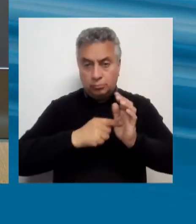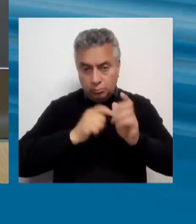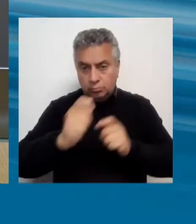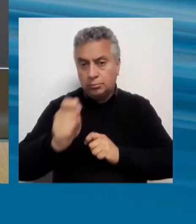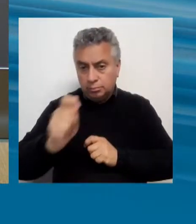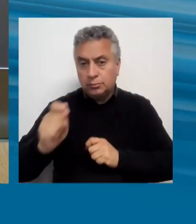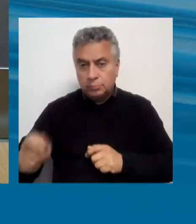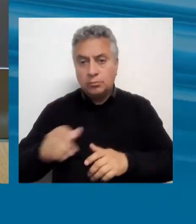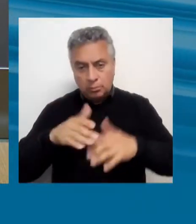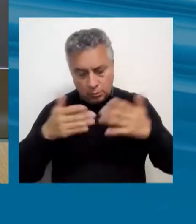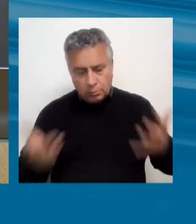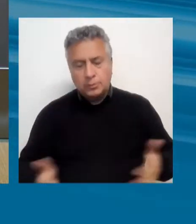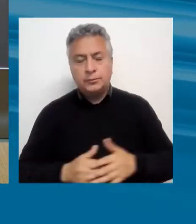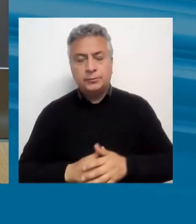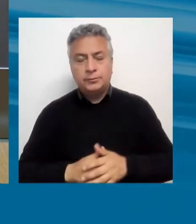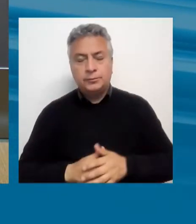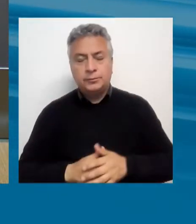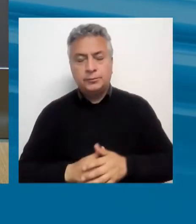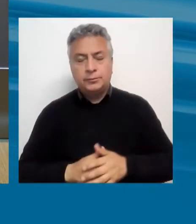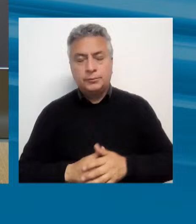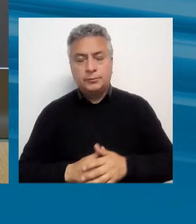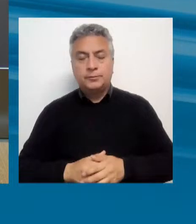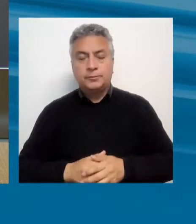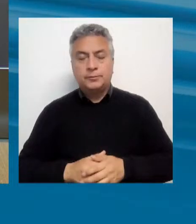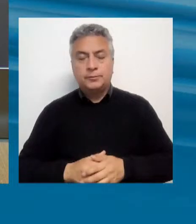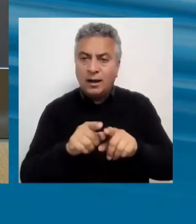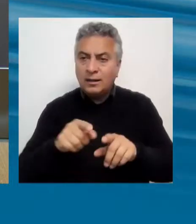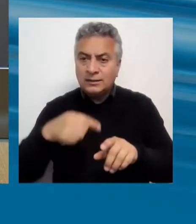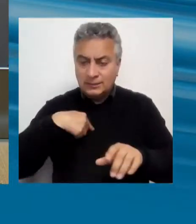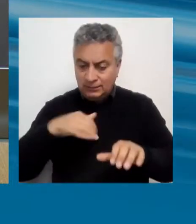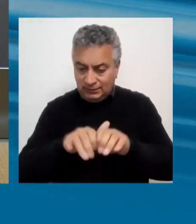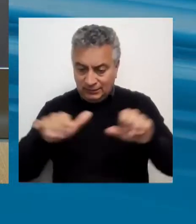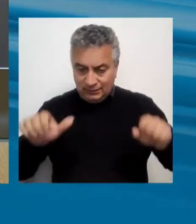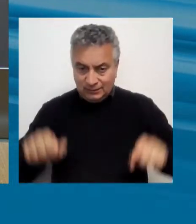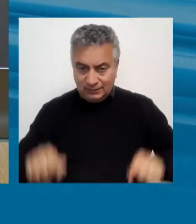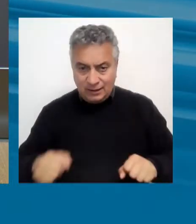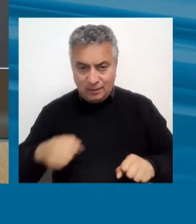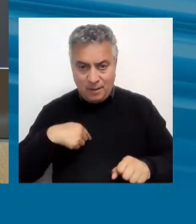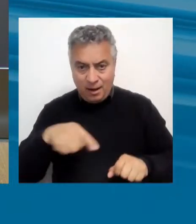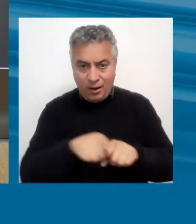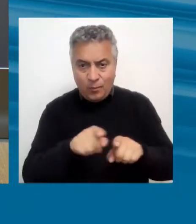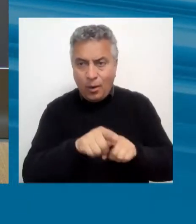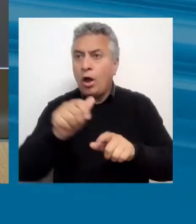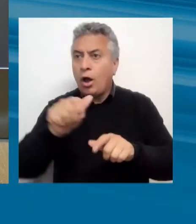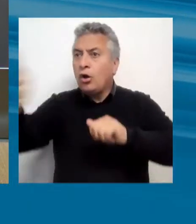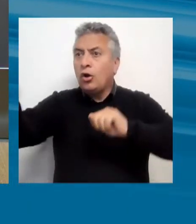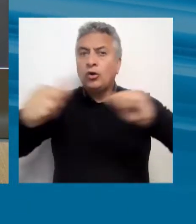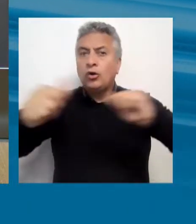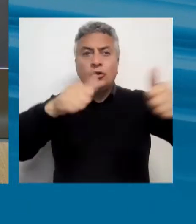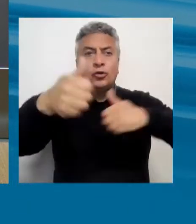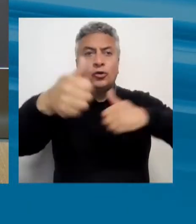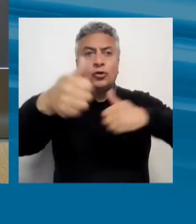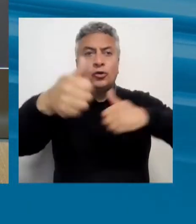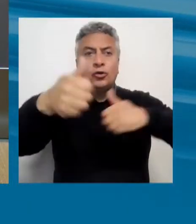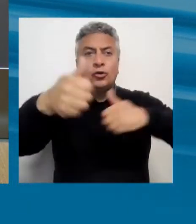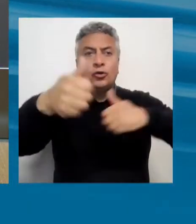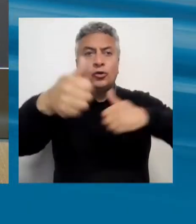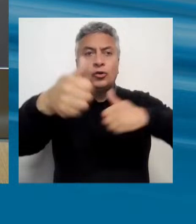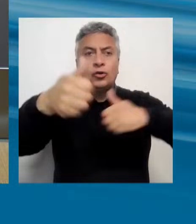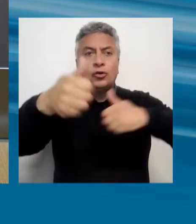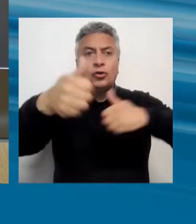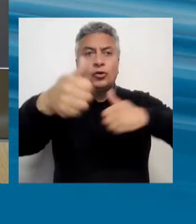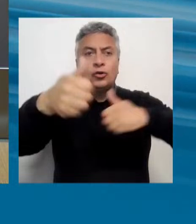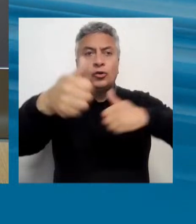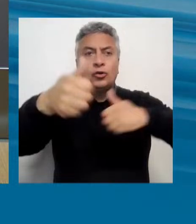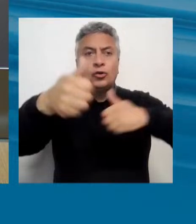regressive as some of the others, and I think many of the islands in the Caribbean share this kind of approach to how they go about doing